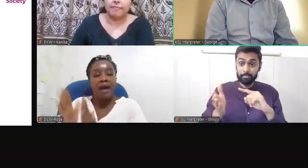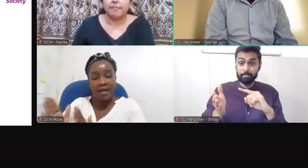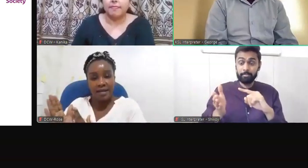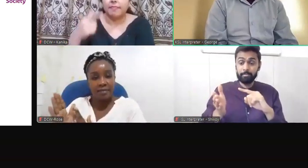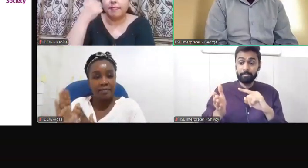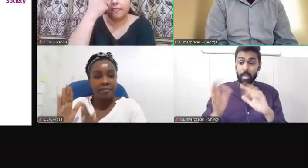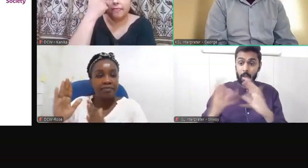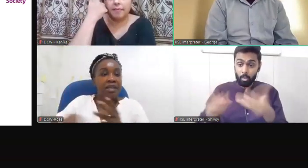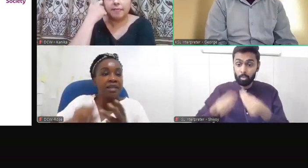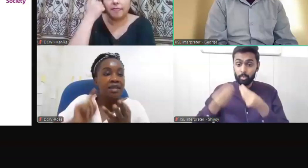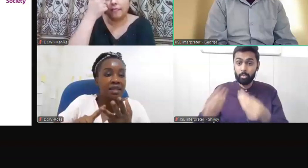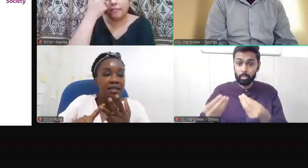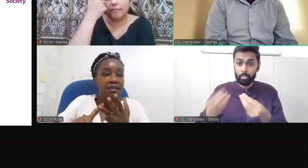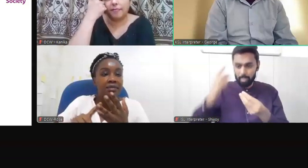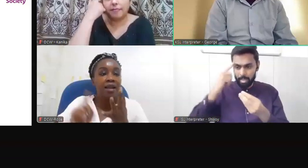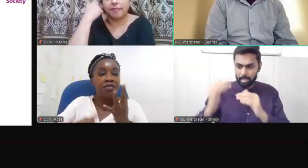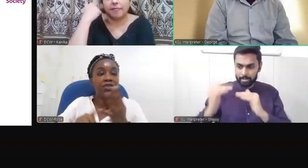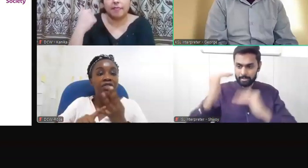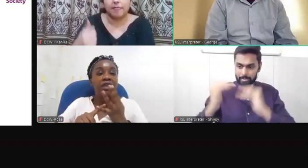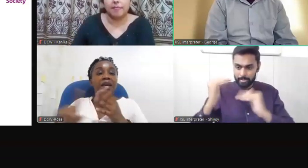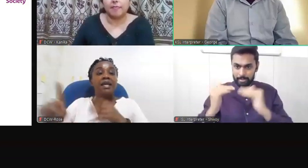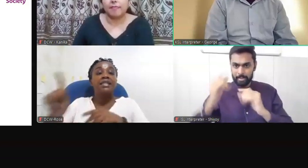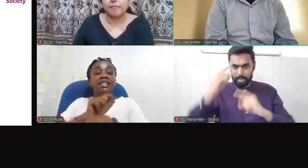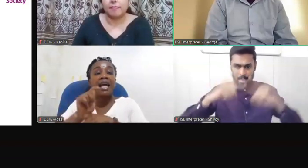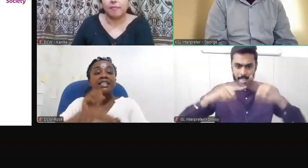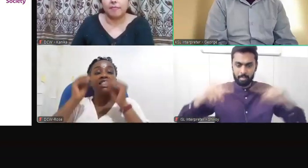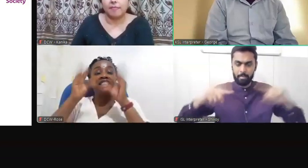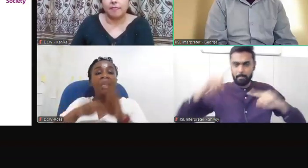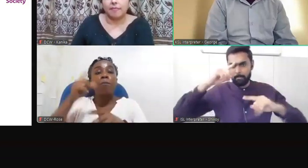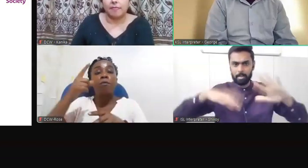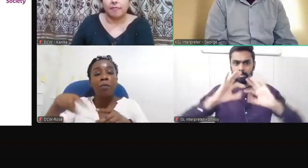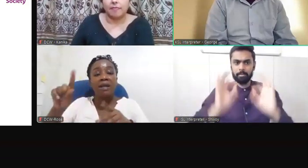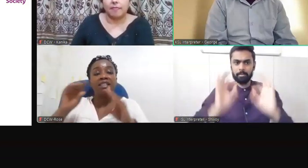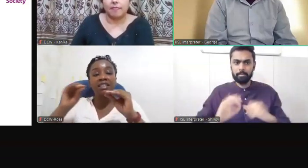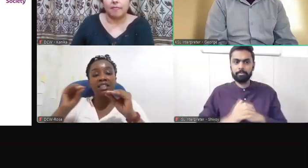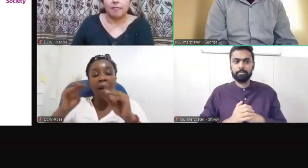The levels are not the same, so we must have a clear plan. Then the other one is